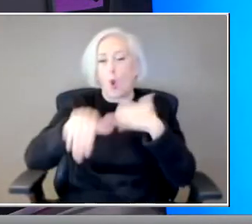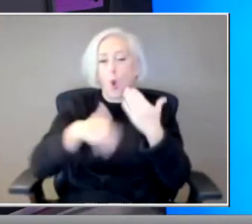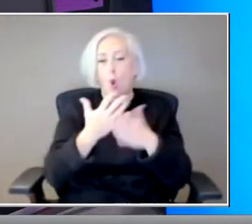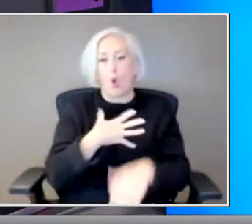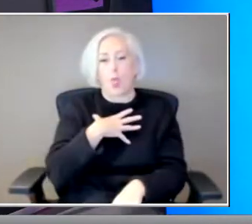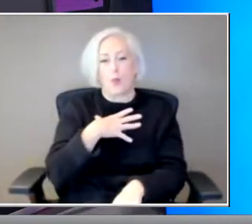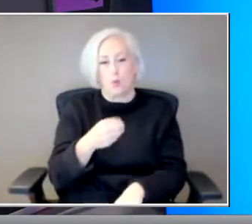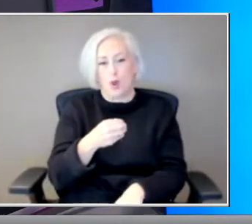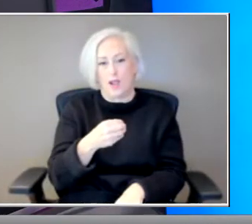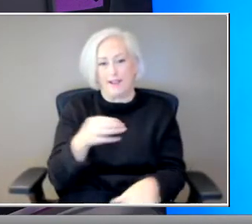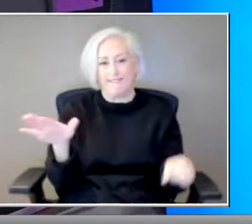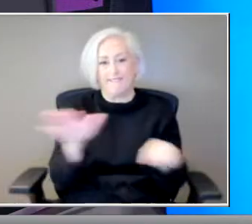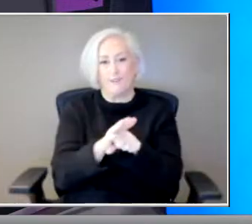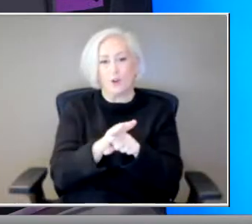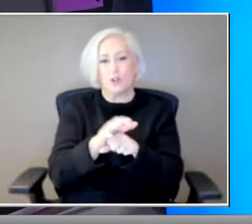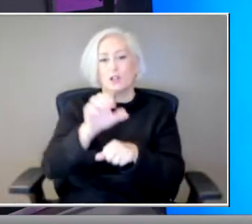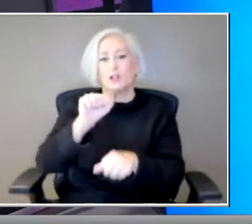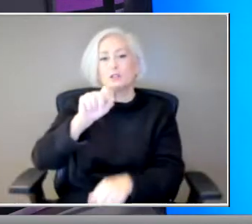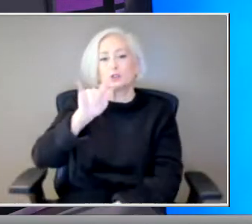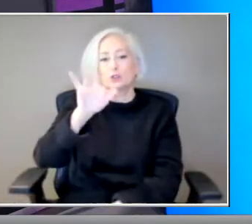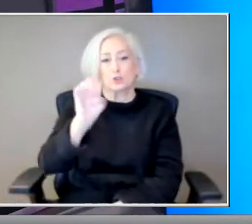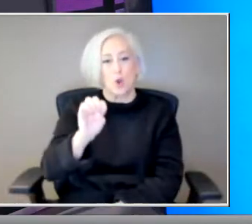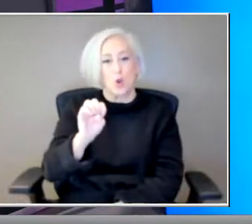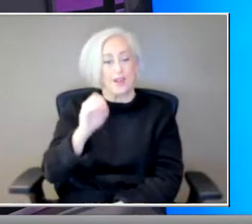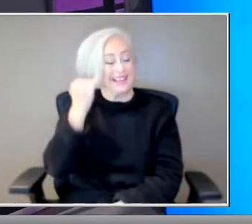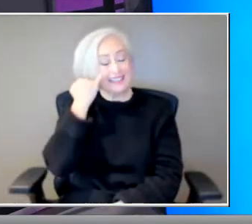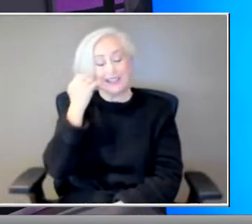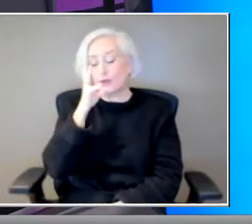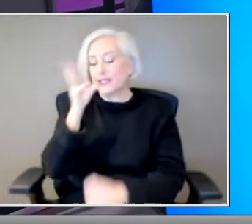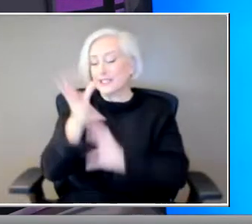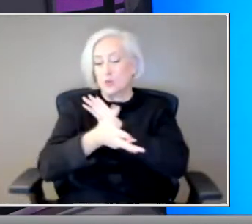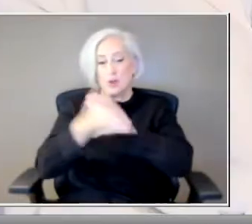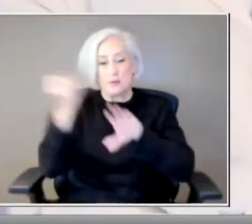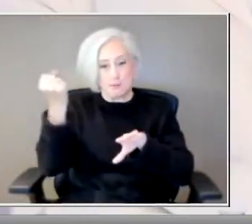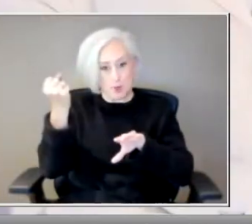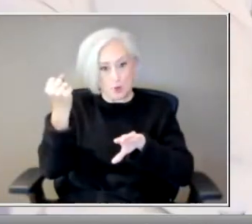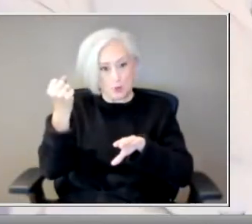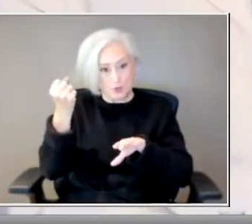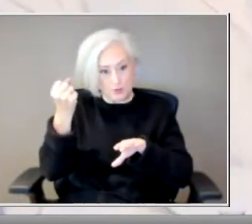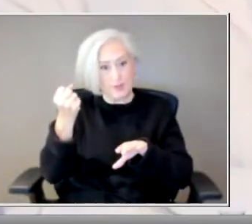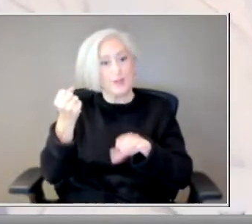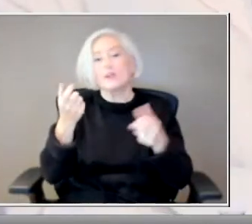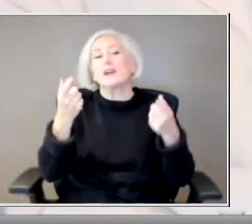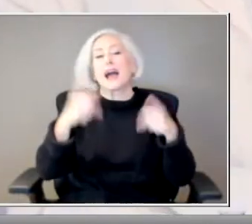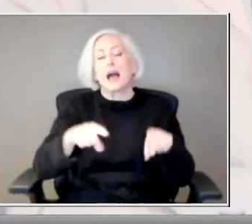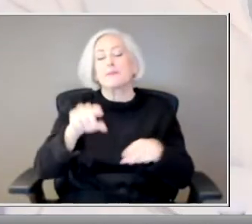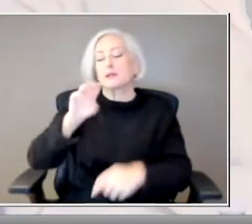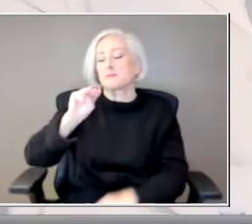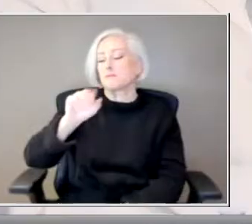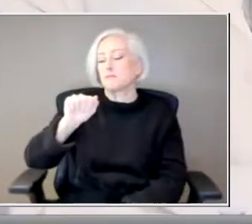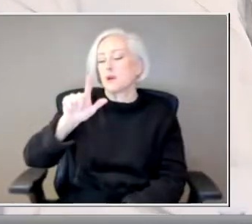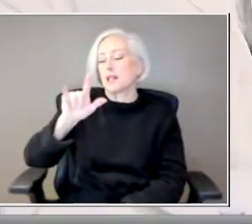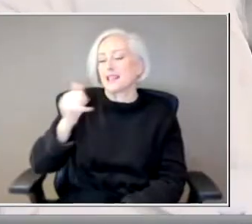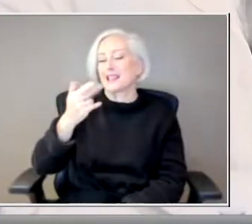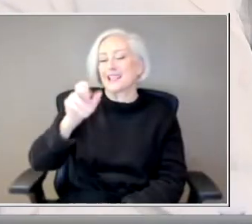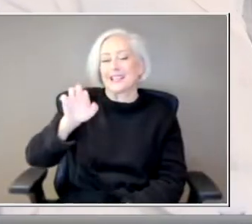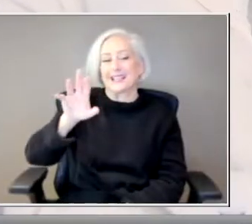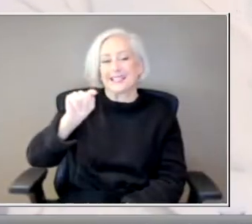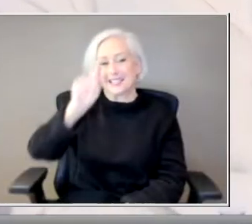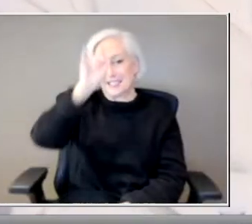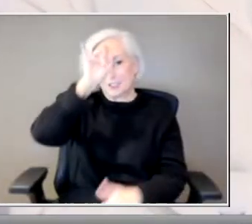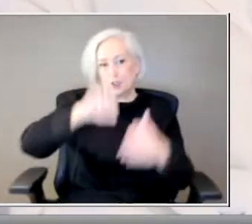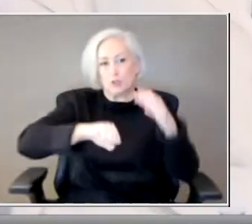a malignant stroke, meaning because such a large area of the brain swells, because it can't swell out the skull. A lot of times people have to have the